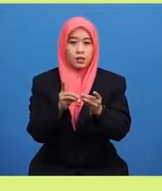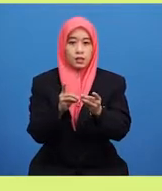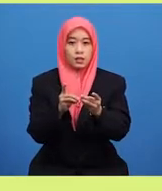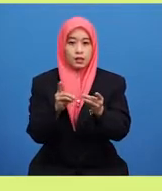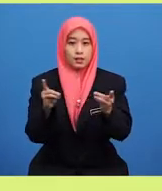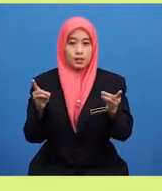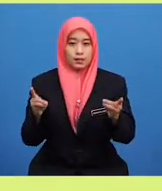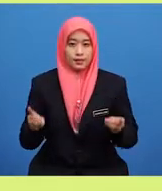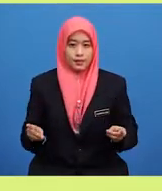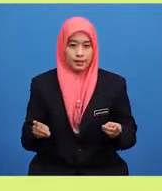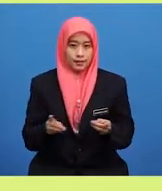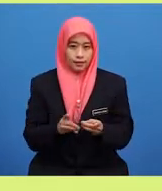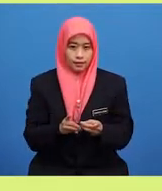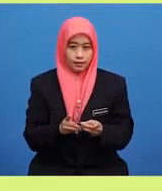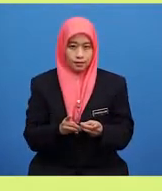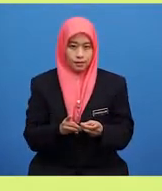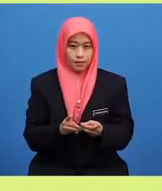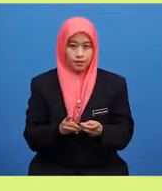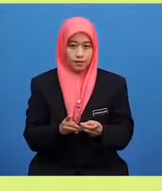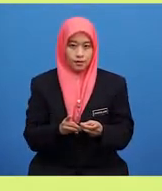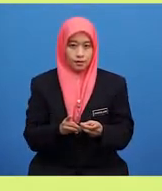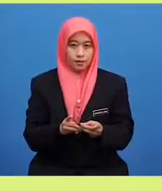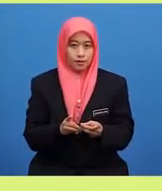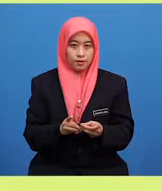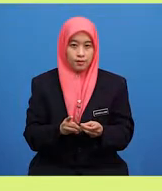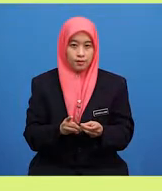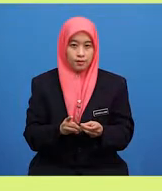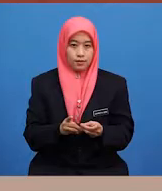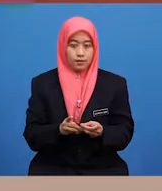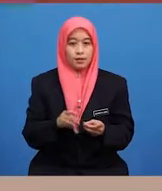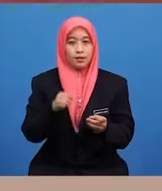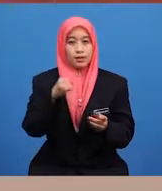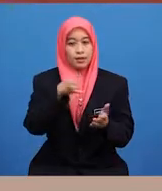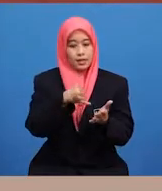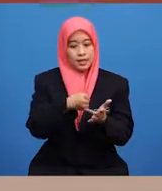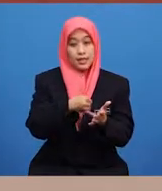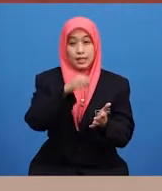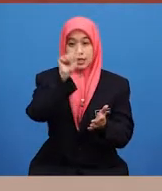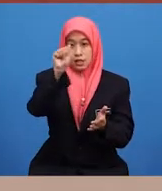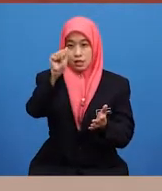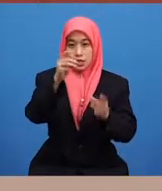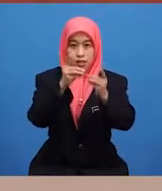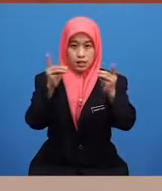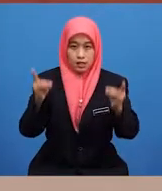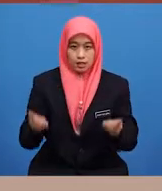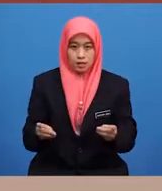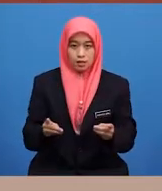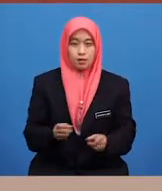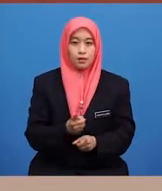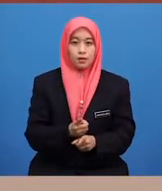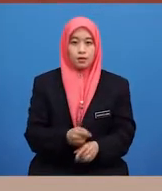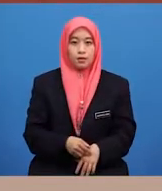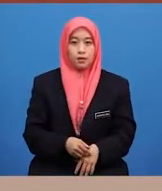And the answer is, it's a desk. All right, let's do this activity